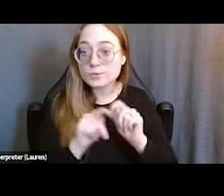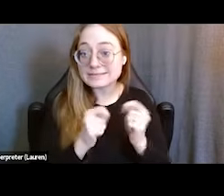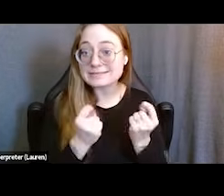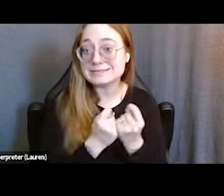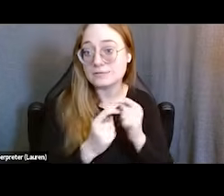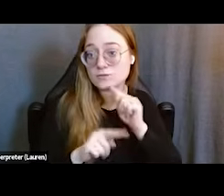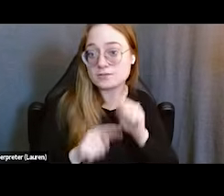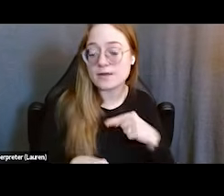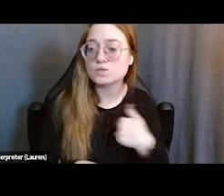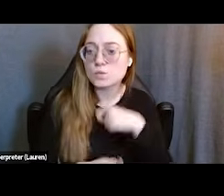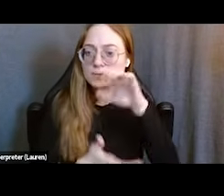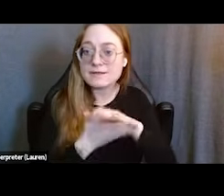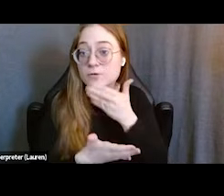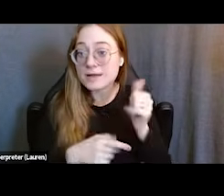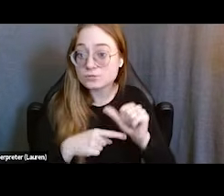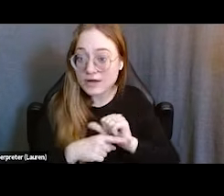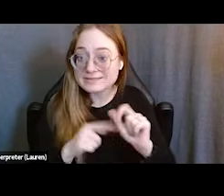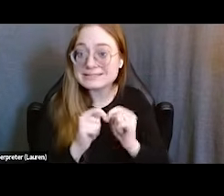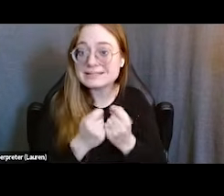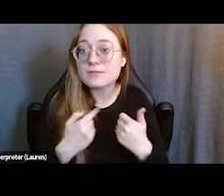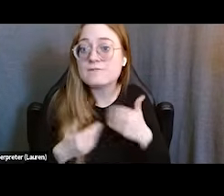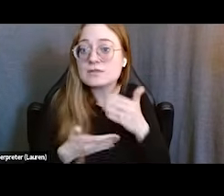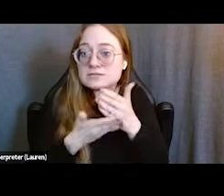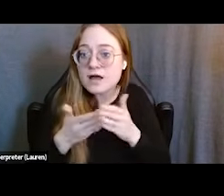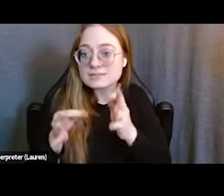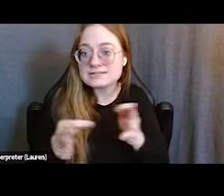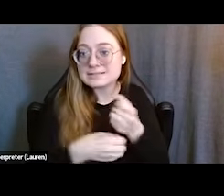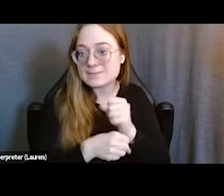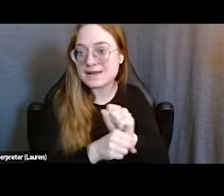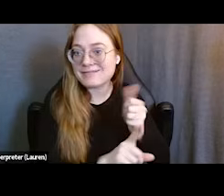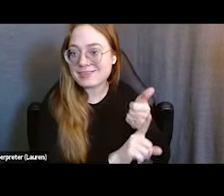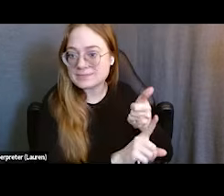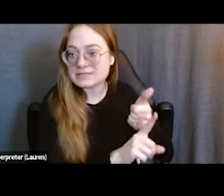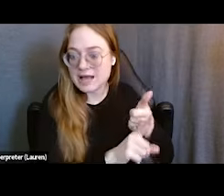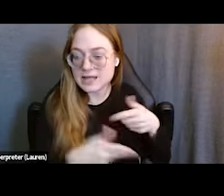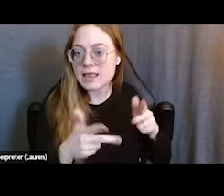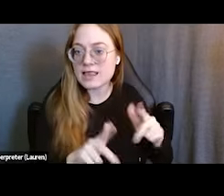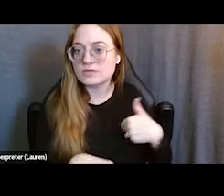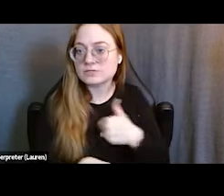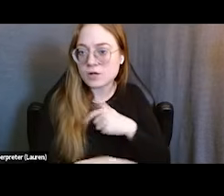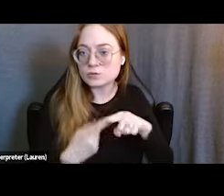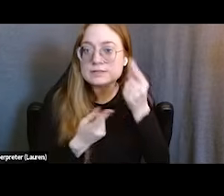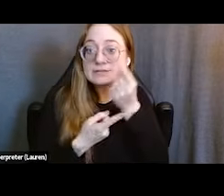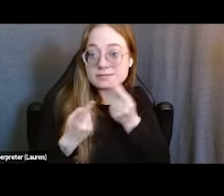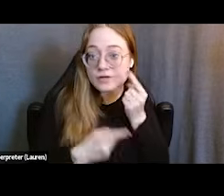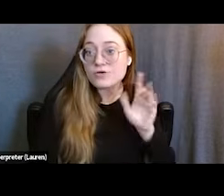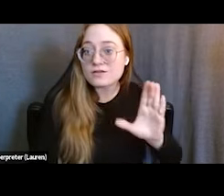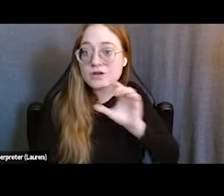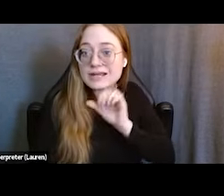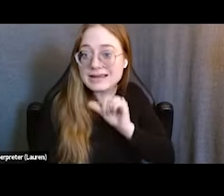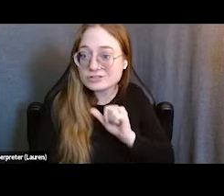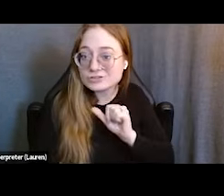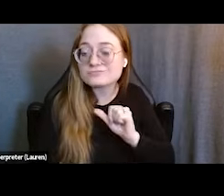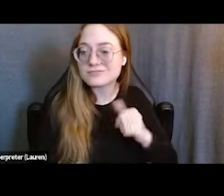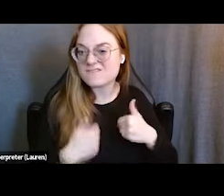believe in the best practice world that the teams have some decision-making around that allows us to take into consideration the age of the individual that is